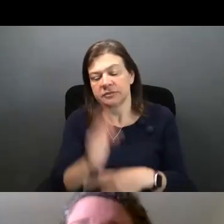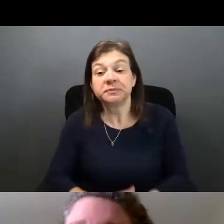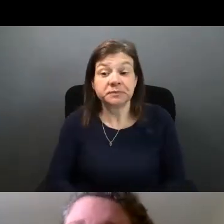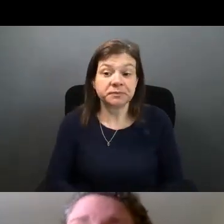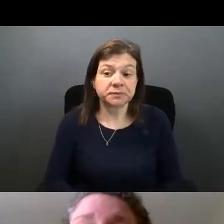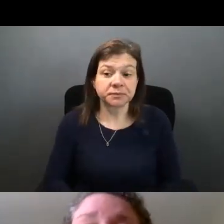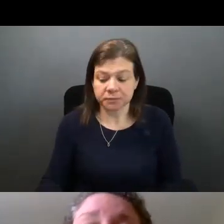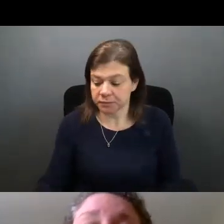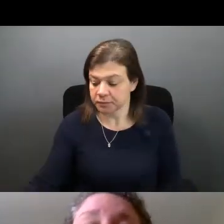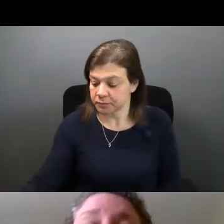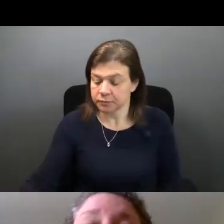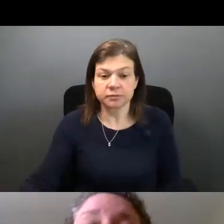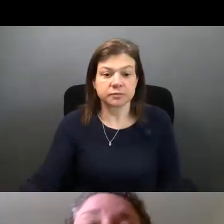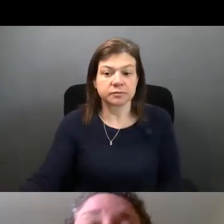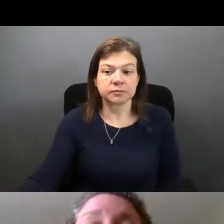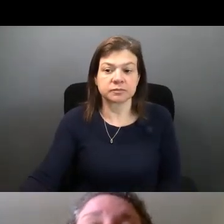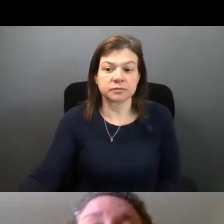presentation.